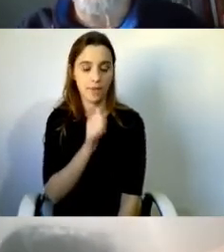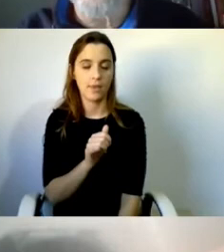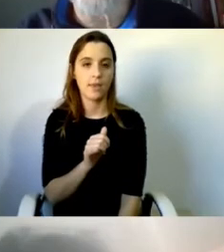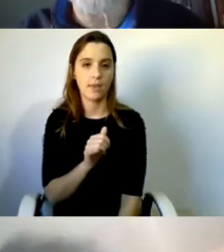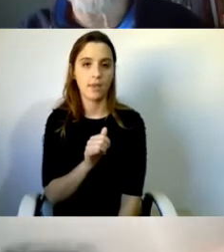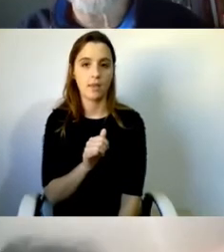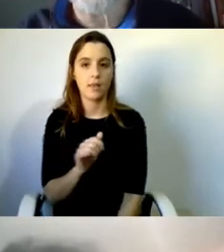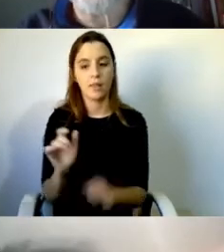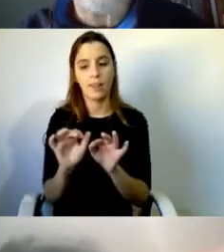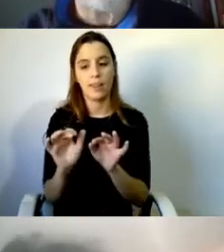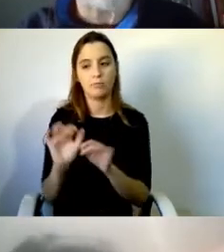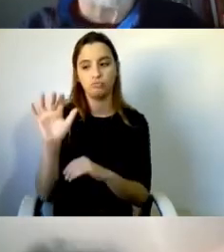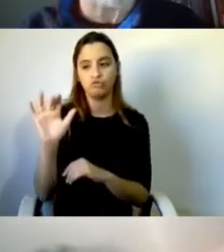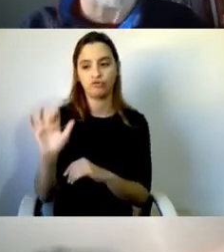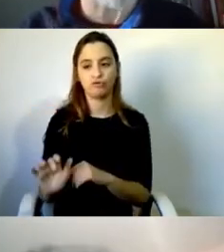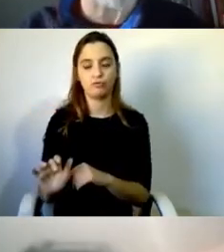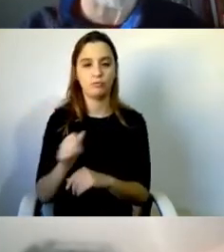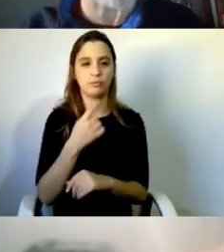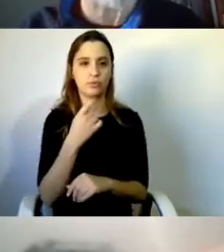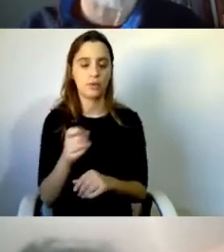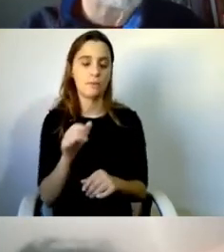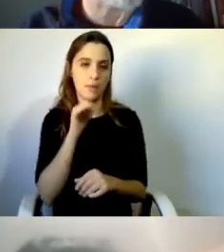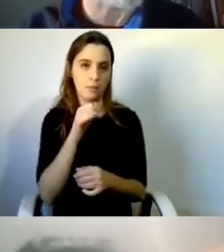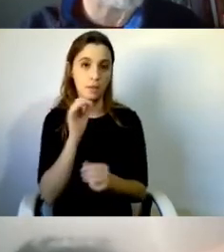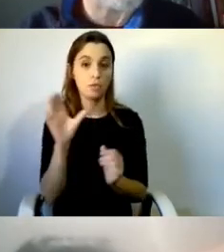no show. Okay. Okay. Não sei se